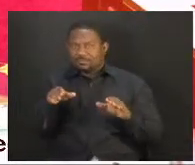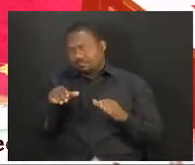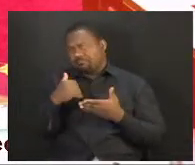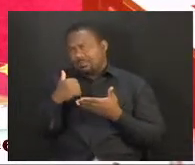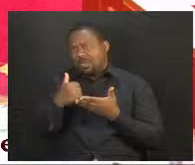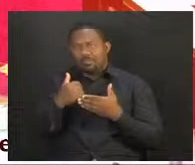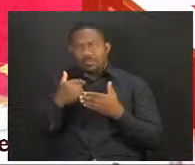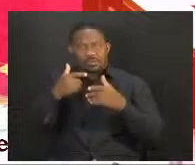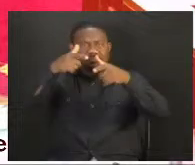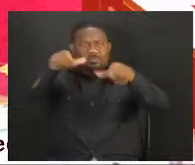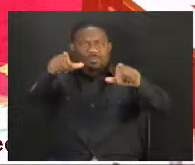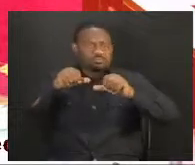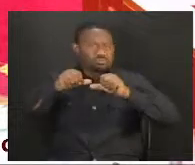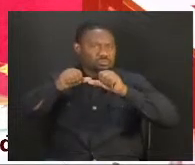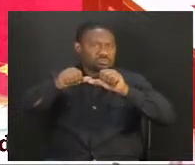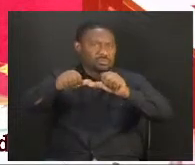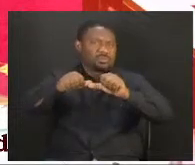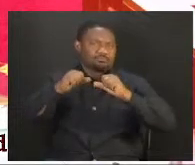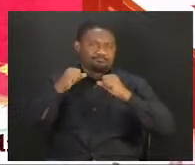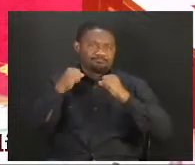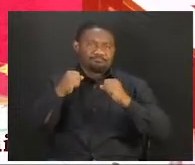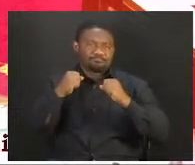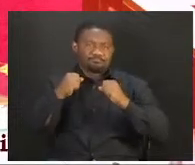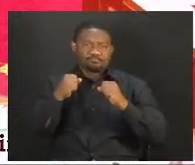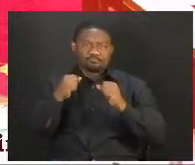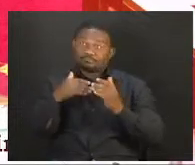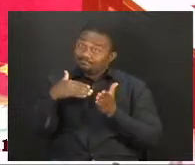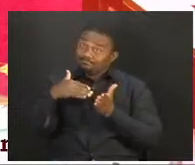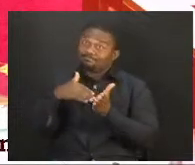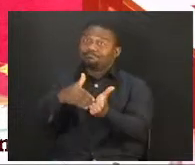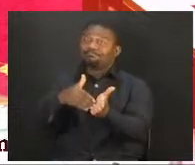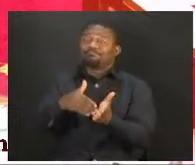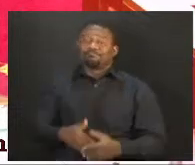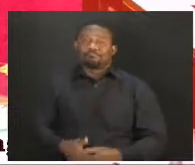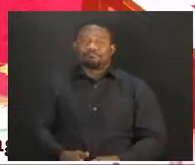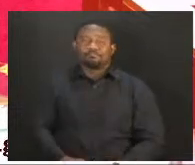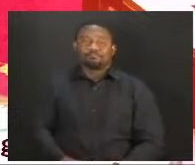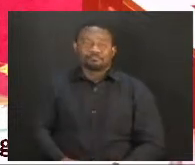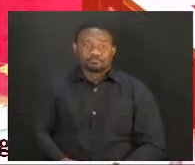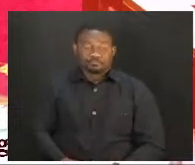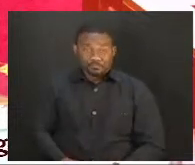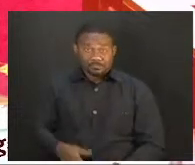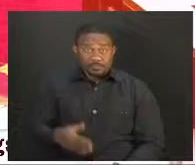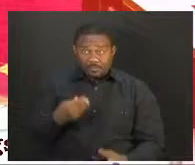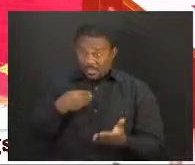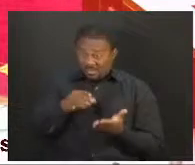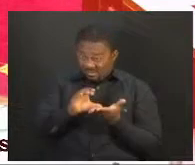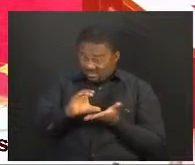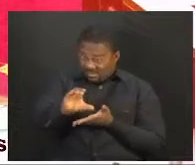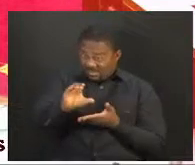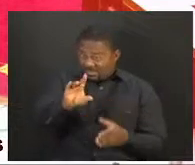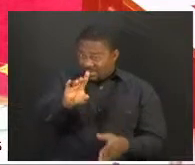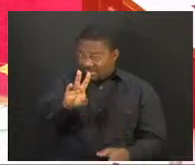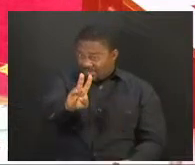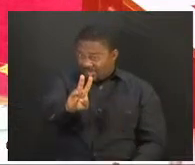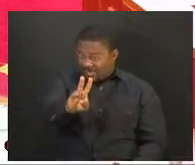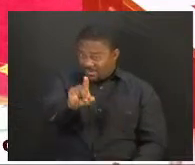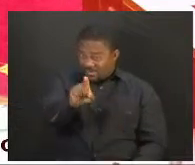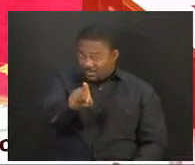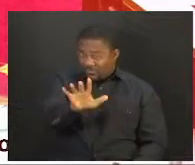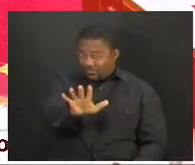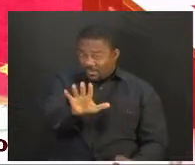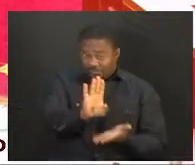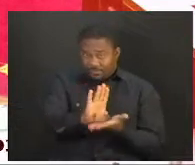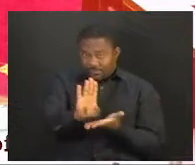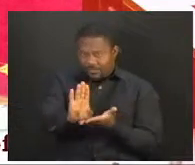decentralization. Right, Honorable Speaker, I repeat, we have allocated an amount of 7.5 billion